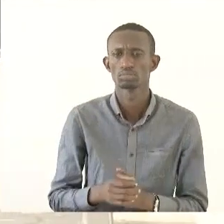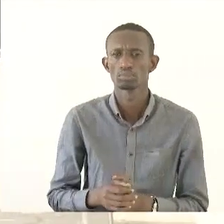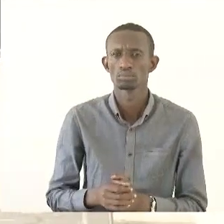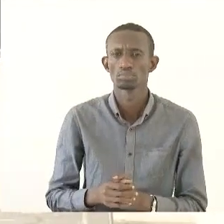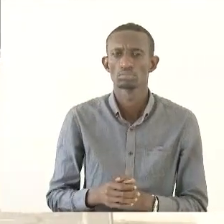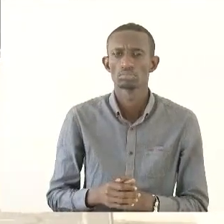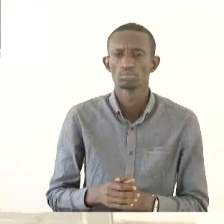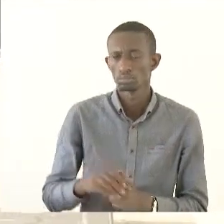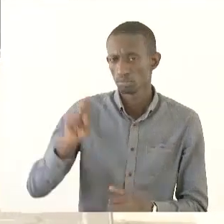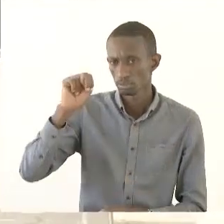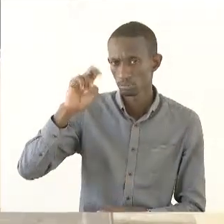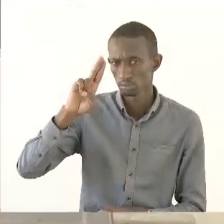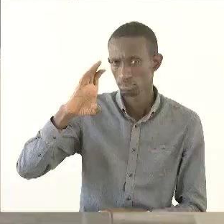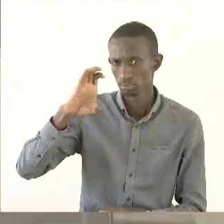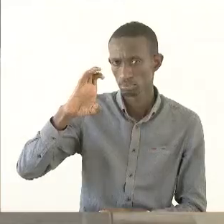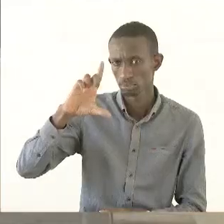Nucleophilic